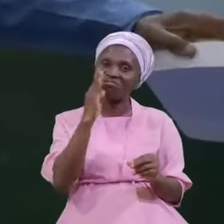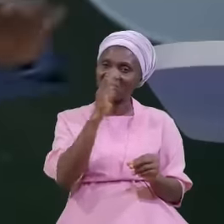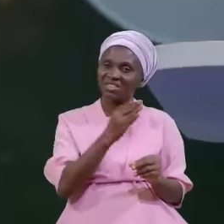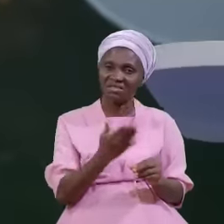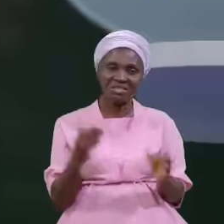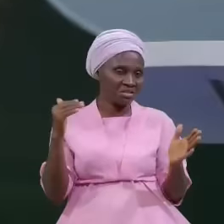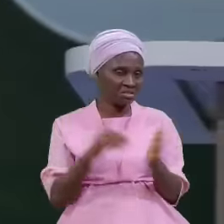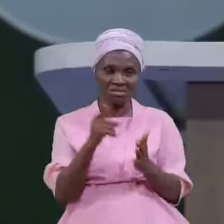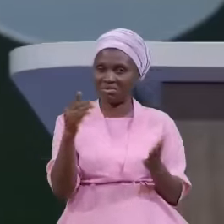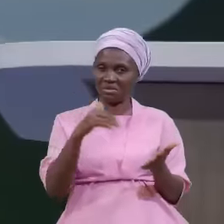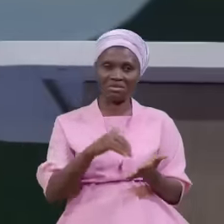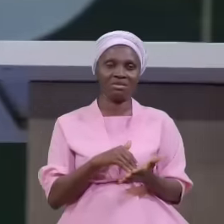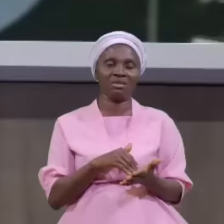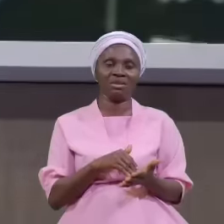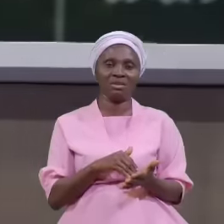In fact,